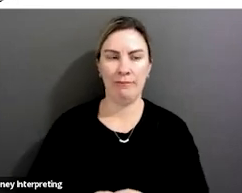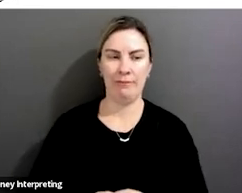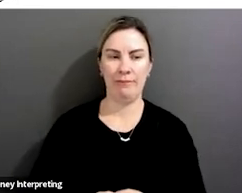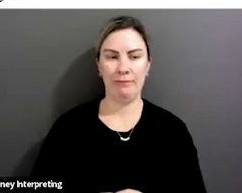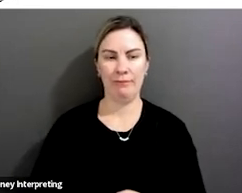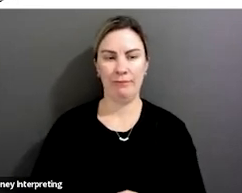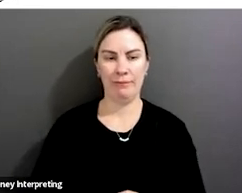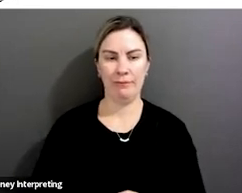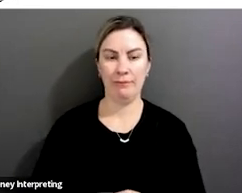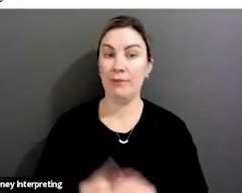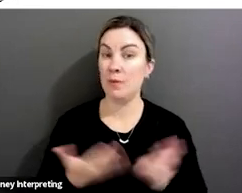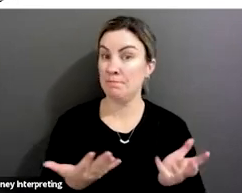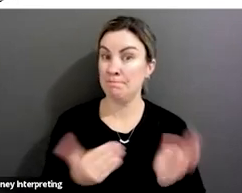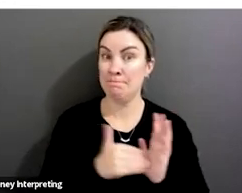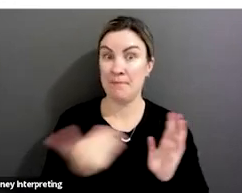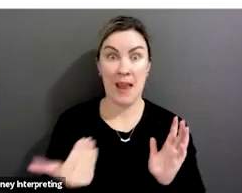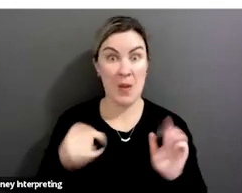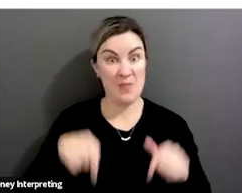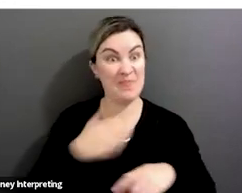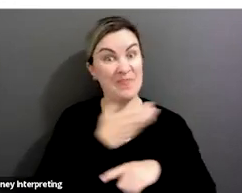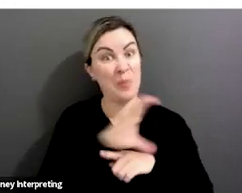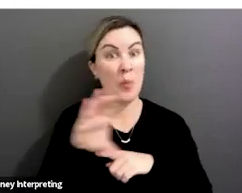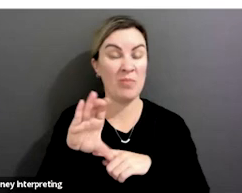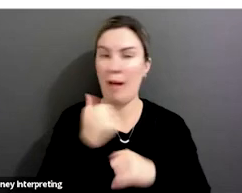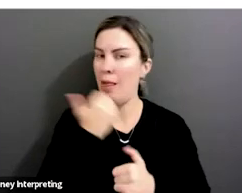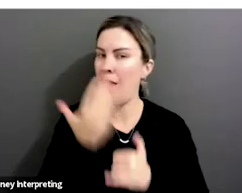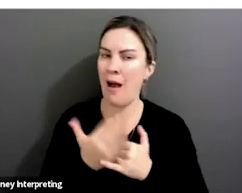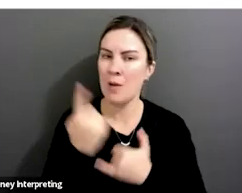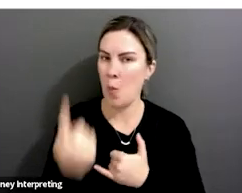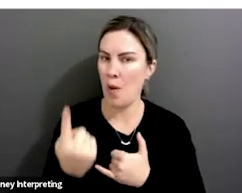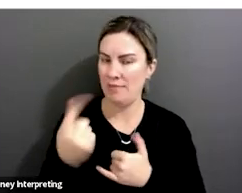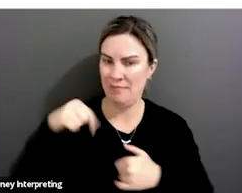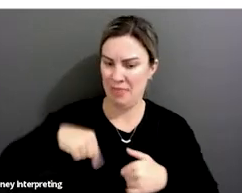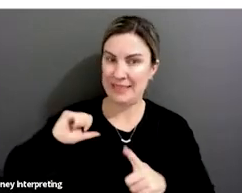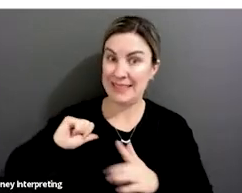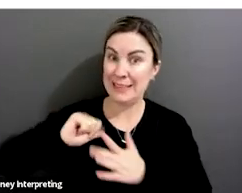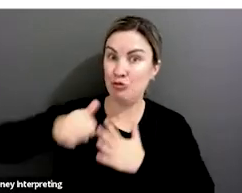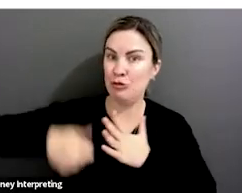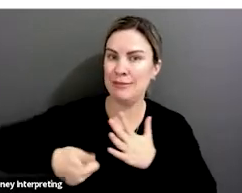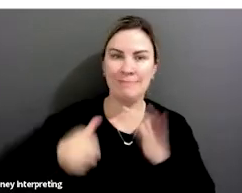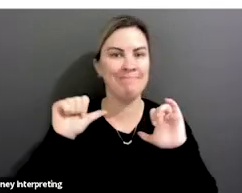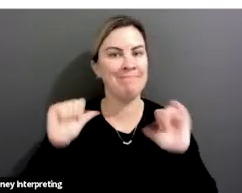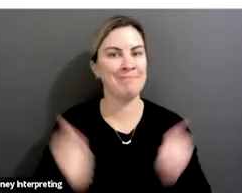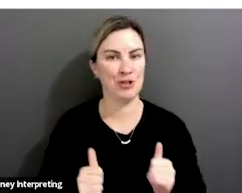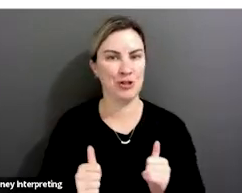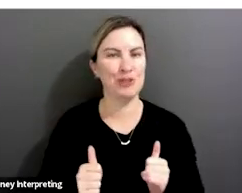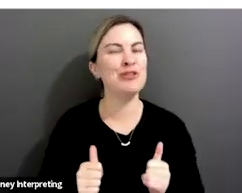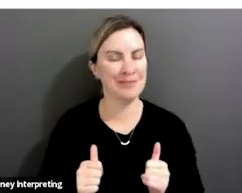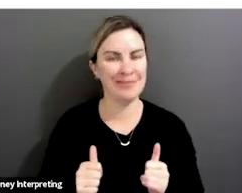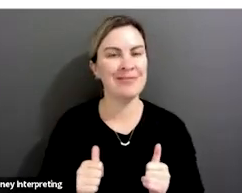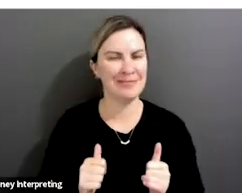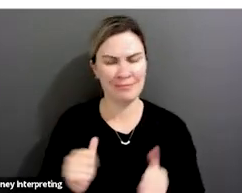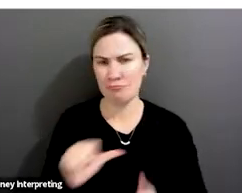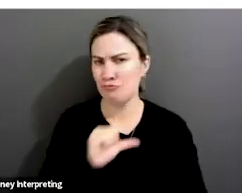So for now, this seminar is the last in the Leave Nobody Behind webinar series. It's been an excellent series